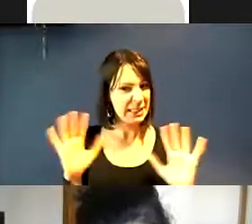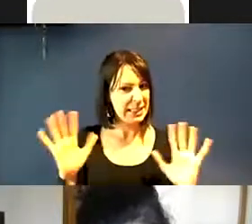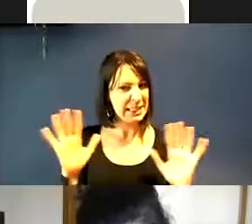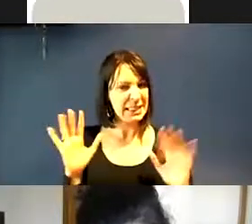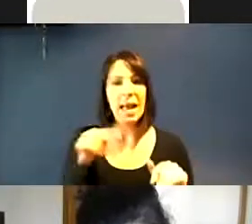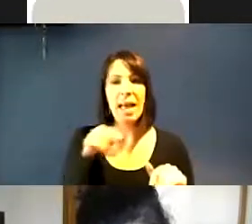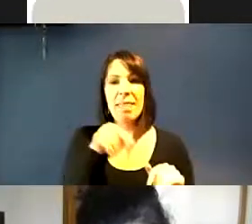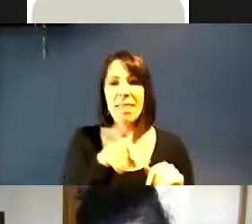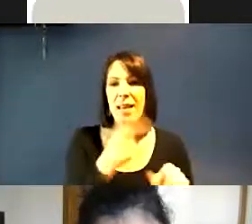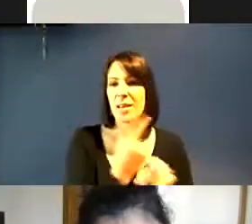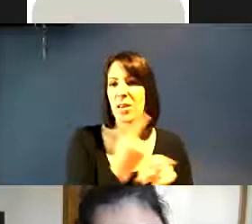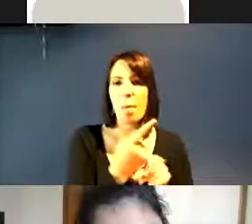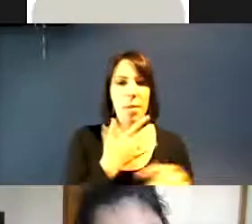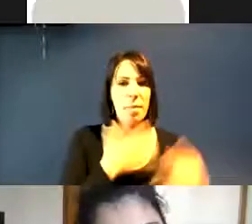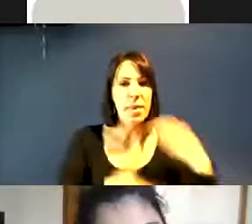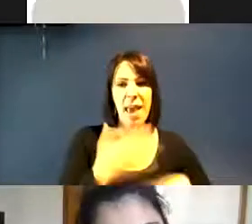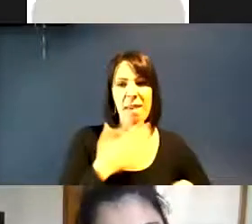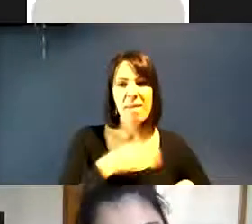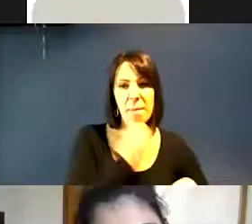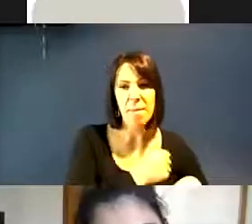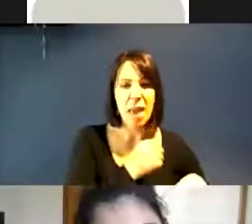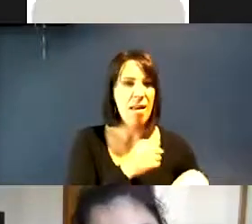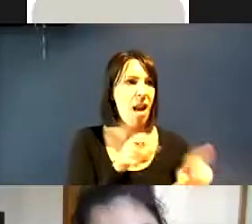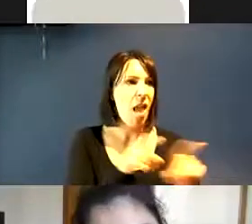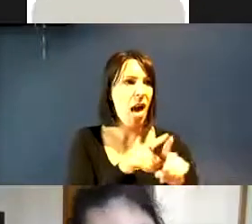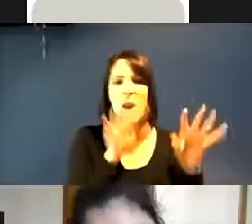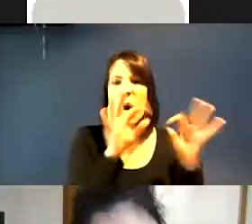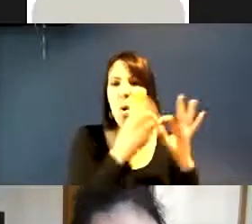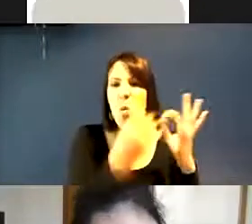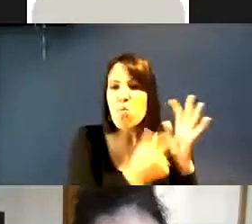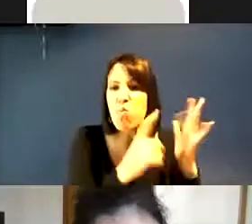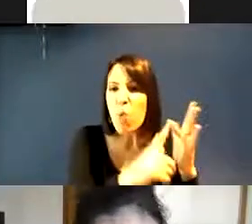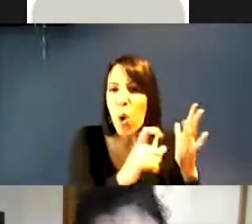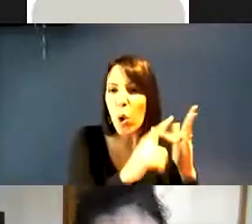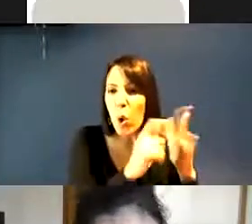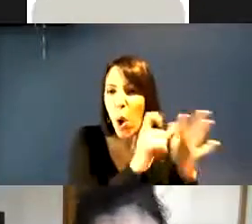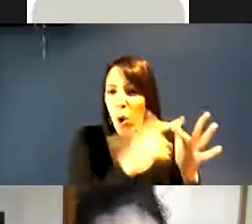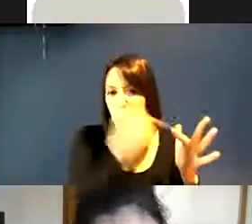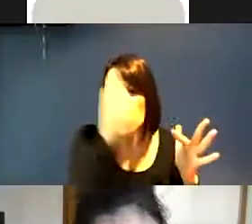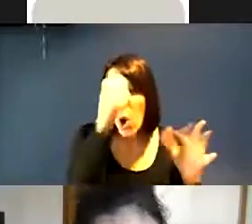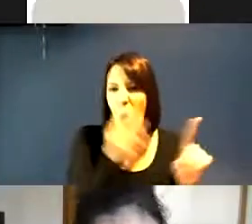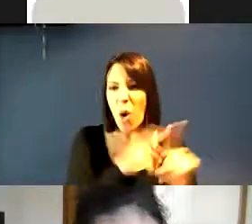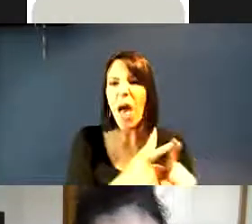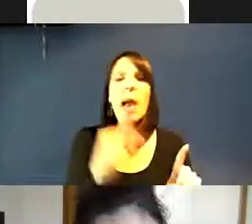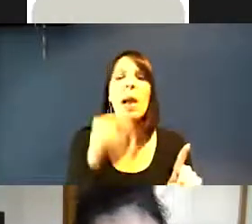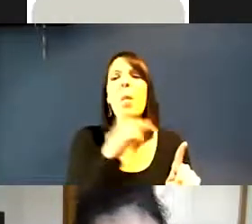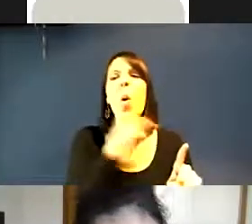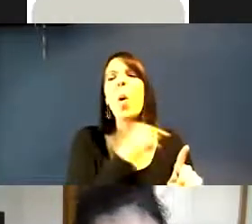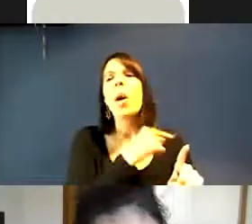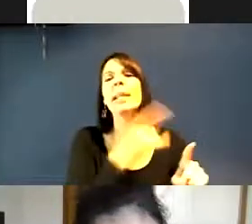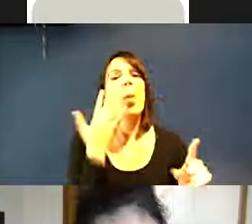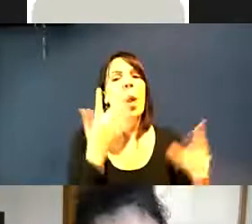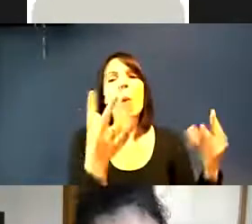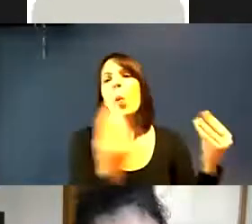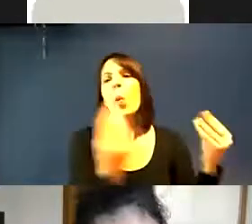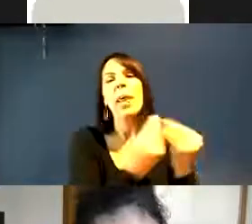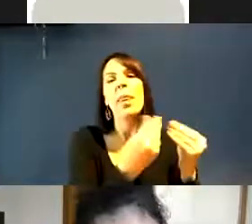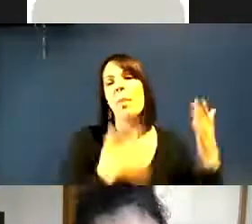room talk, the bro code, and that kind of boys will be boys attitude that we've all heard many